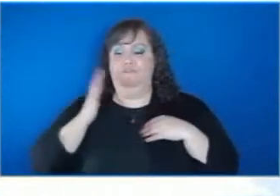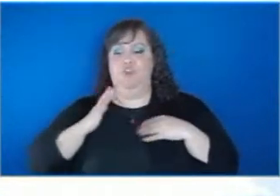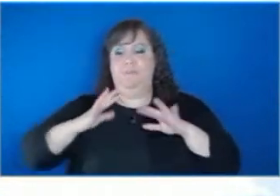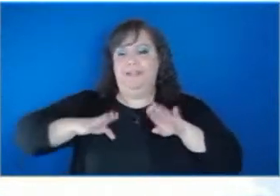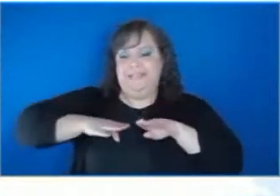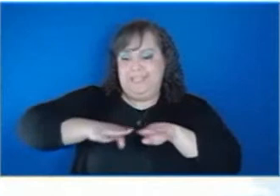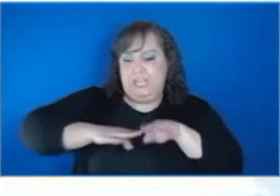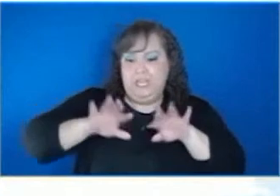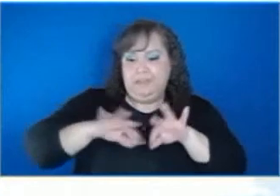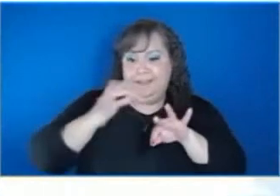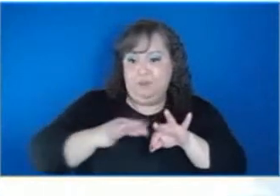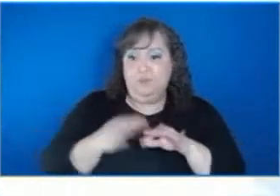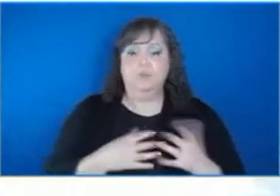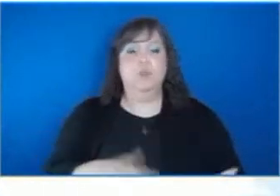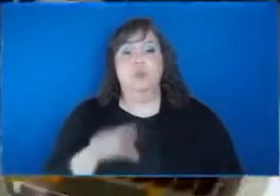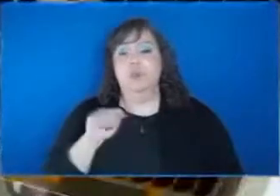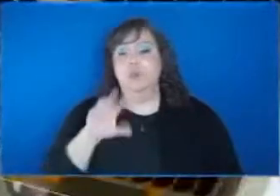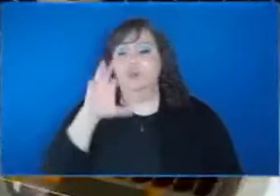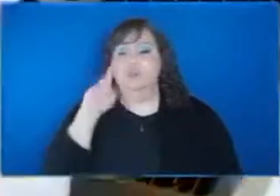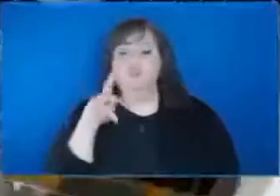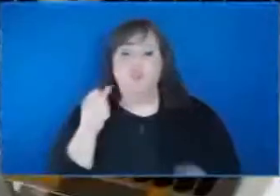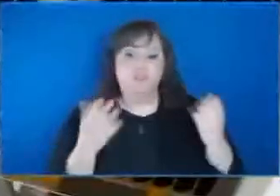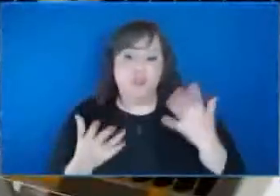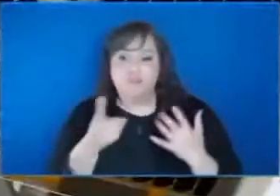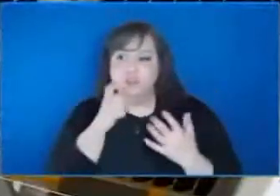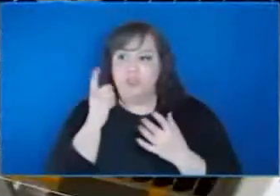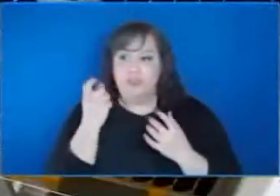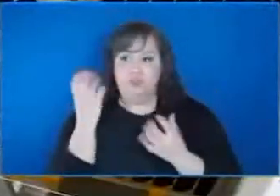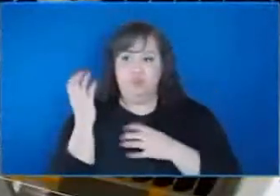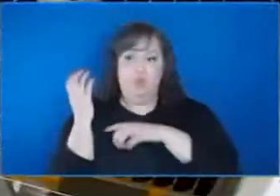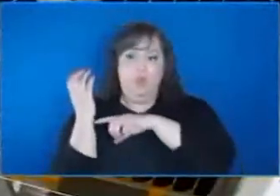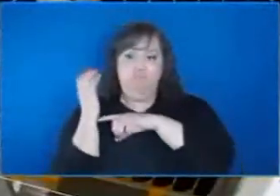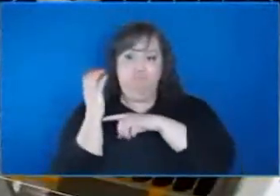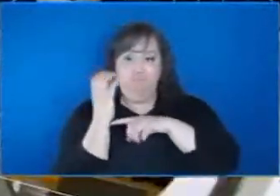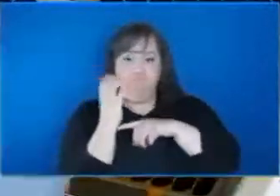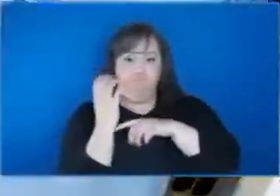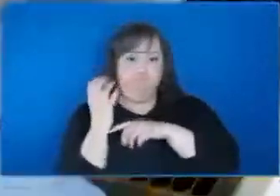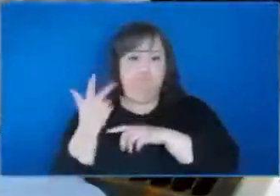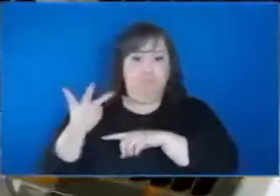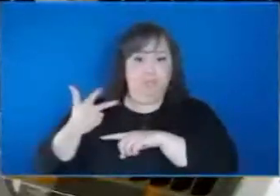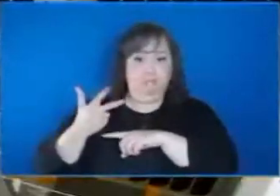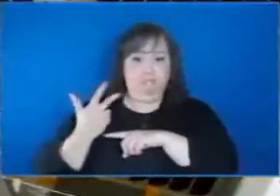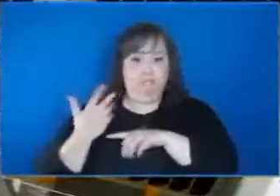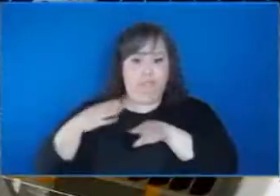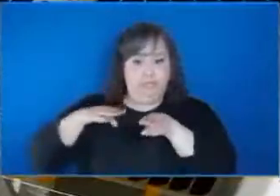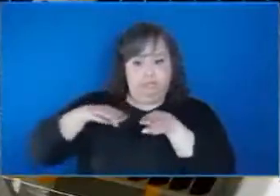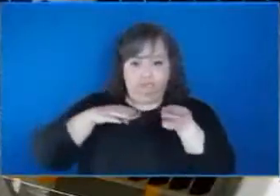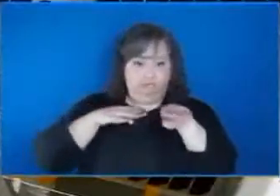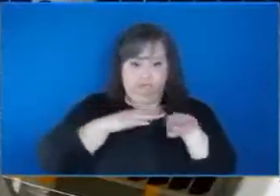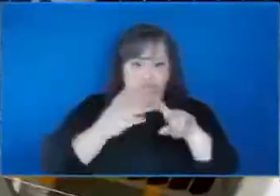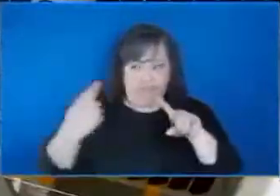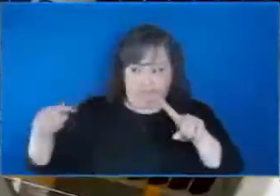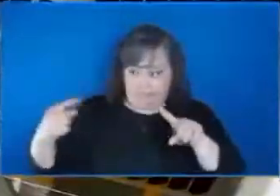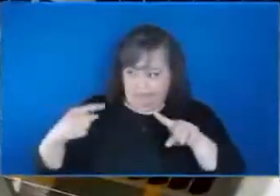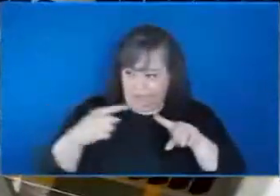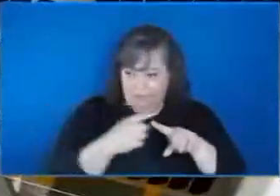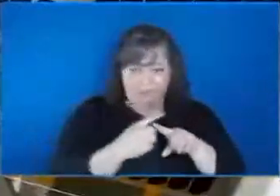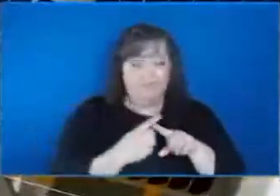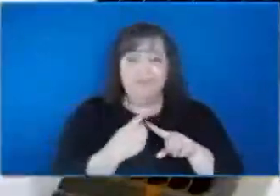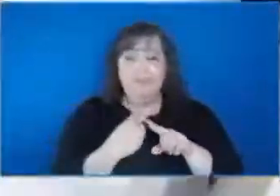drivers who have to drive this spacecraft across the country. Like there's a lot of people. And I also want to note that